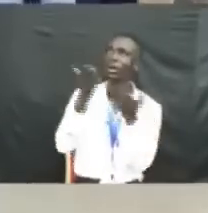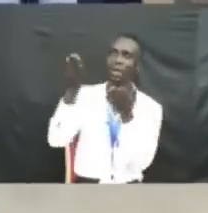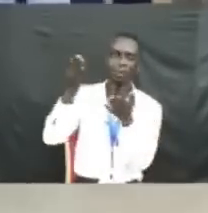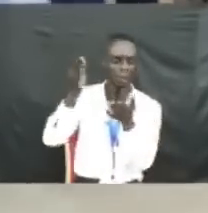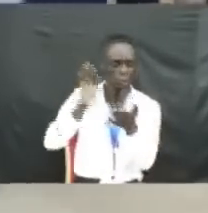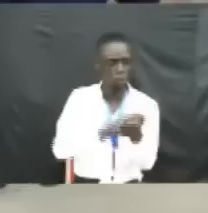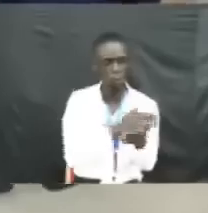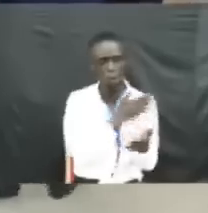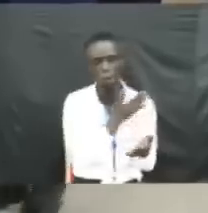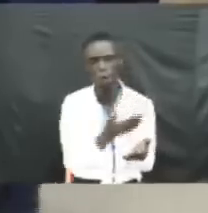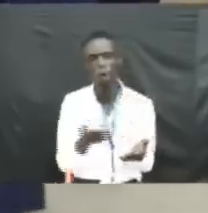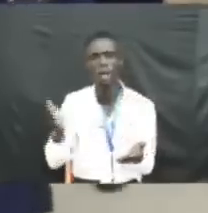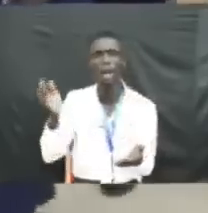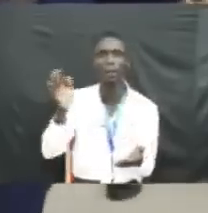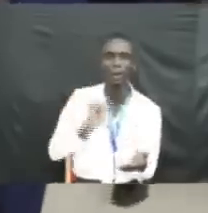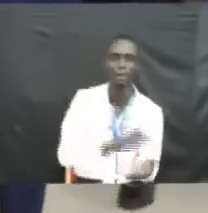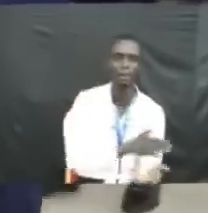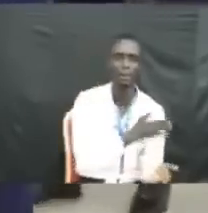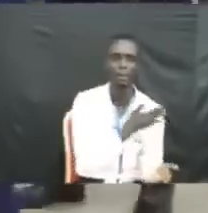You're the